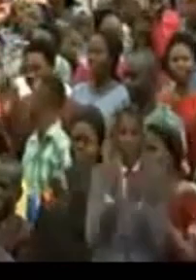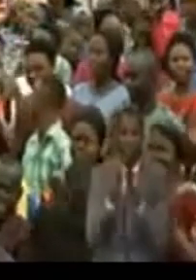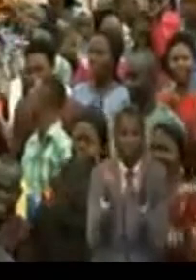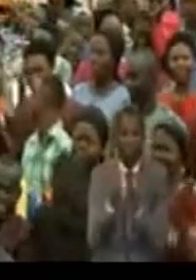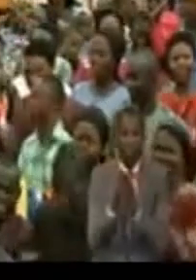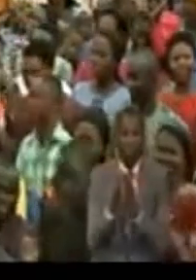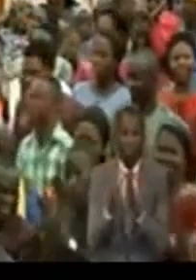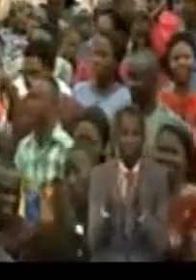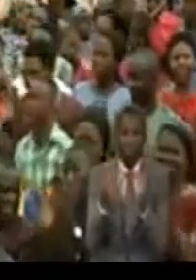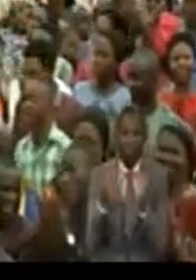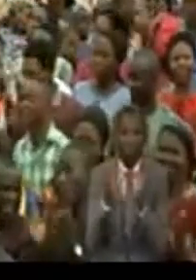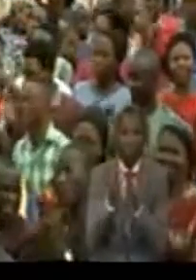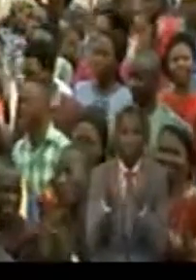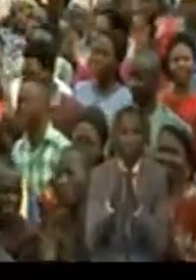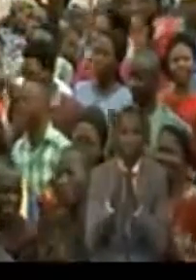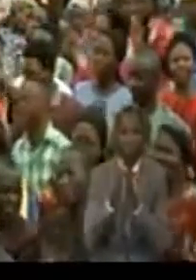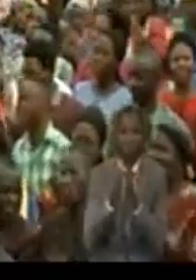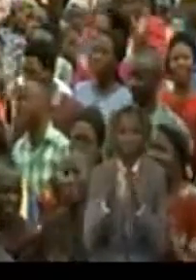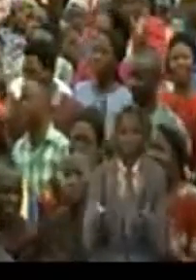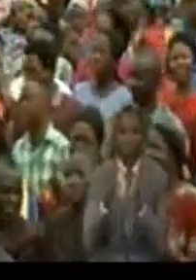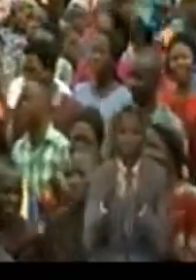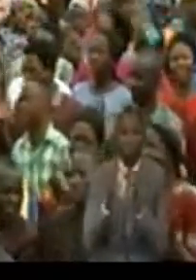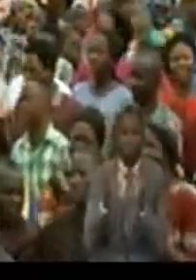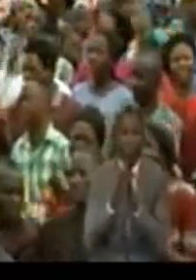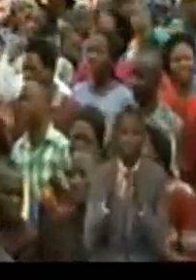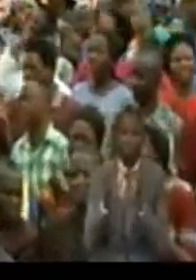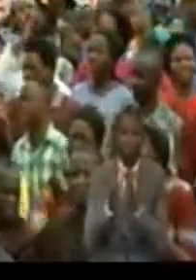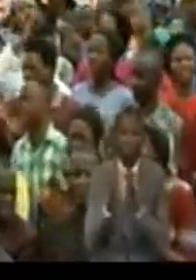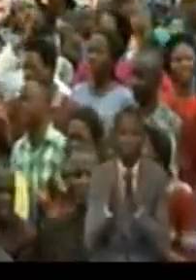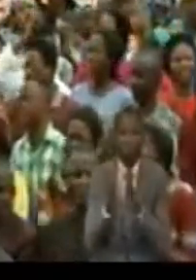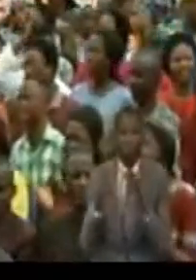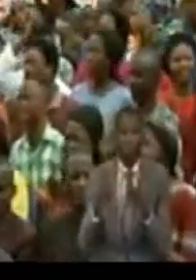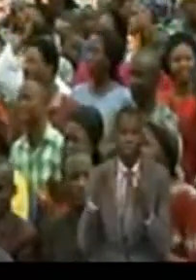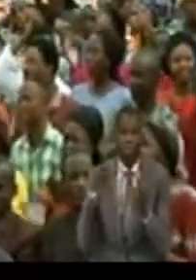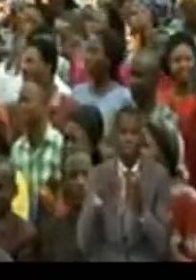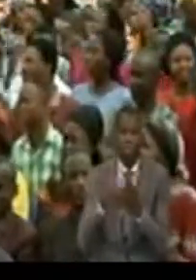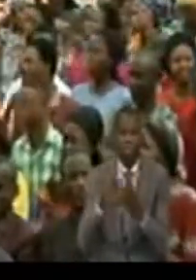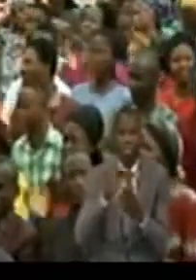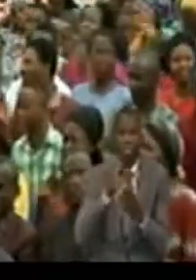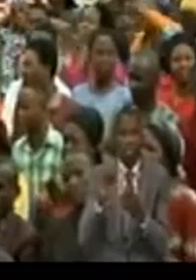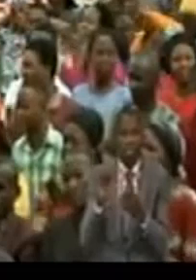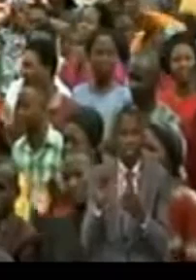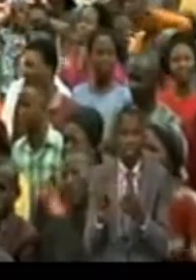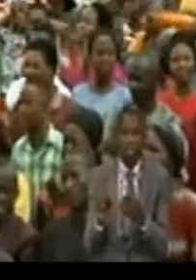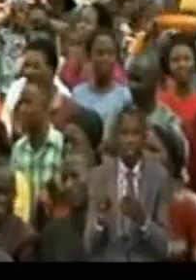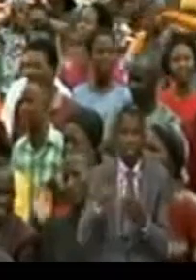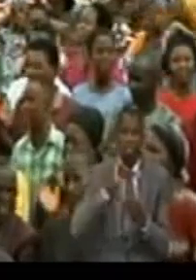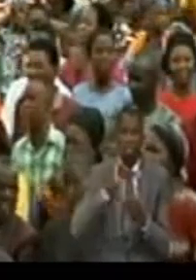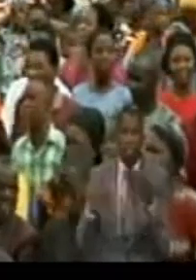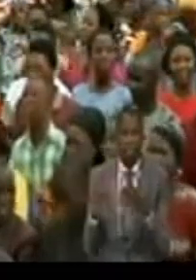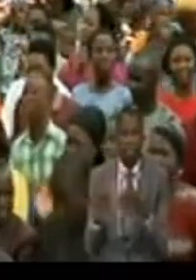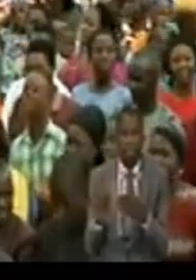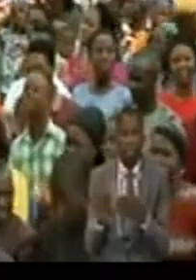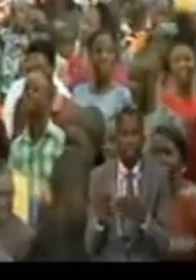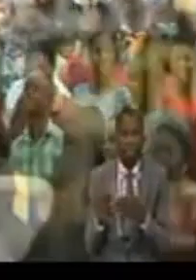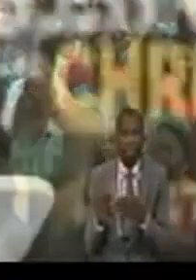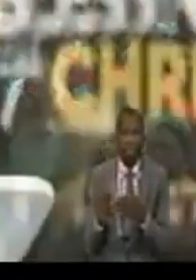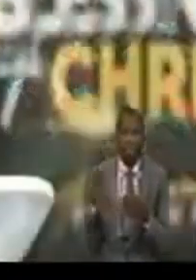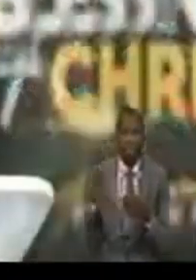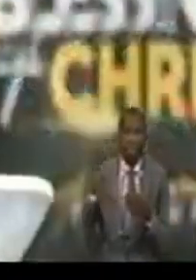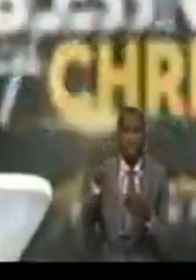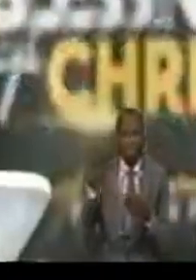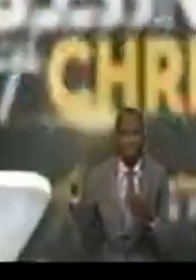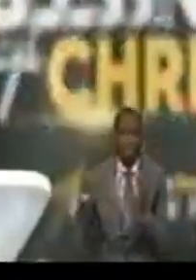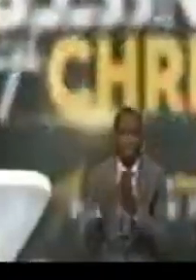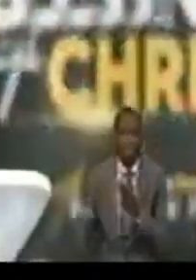for Jesus. This ought to have taken her to India, and there is no guarantee that